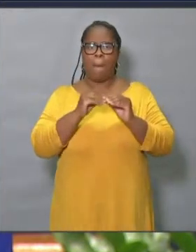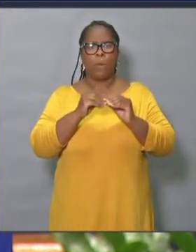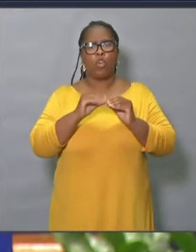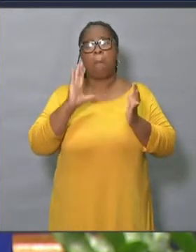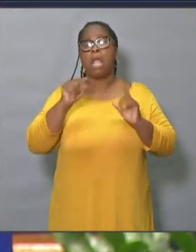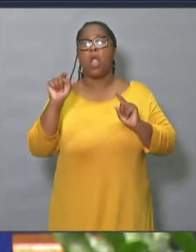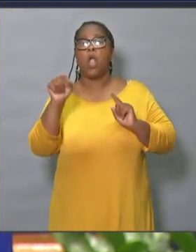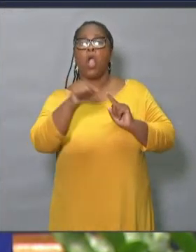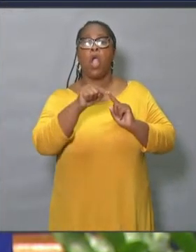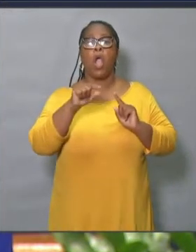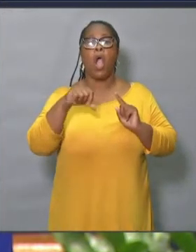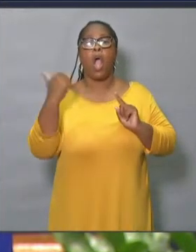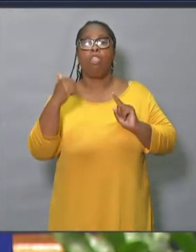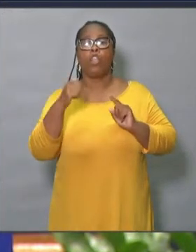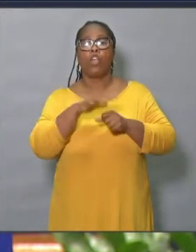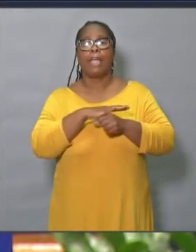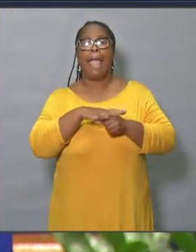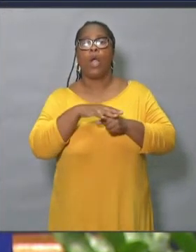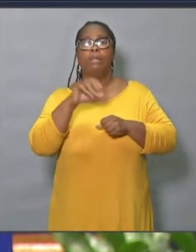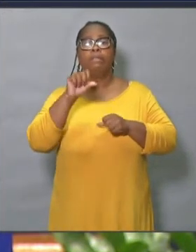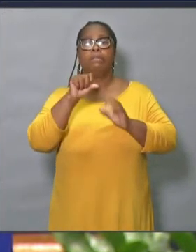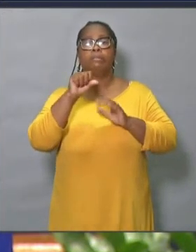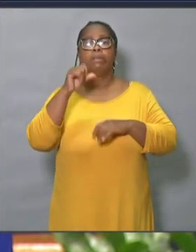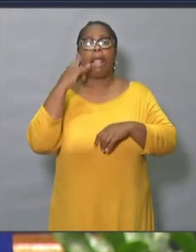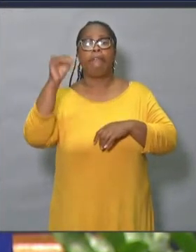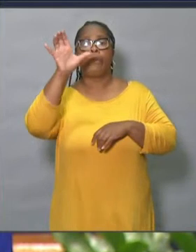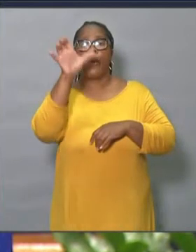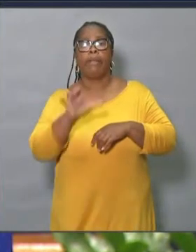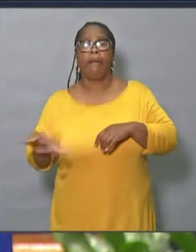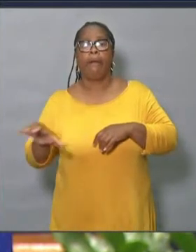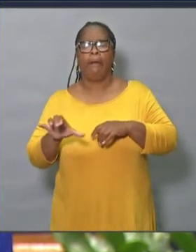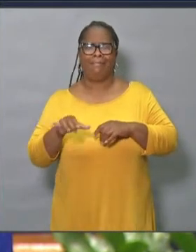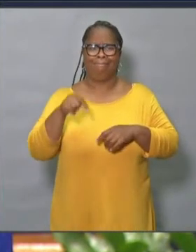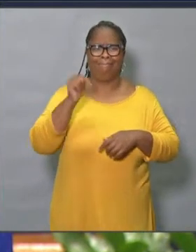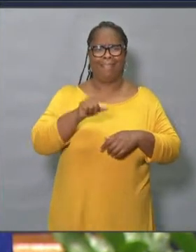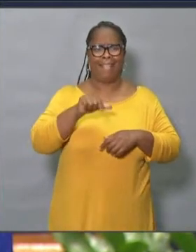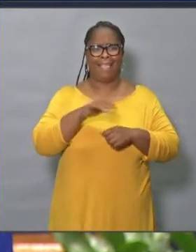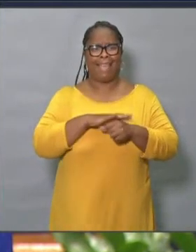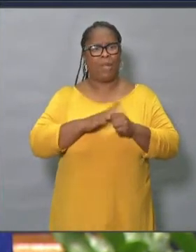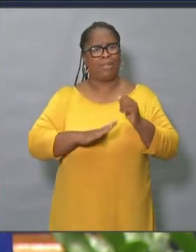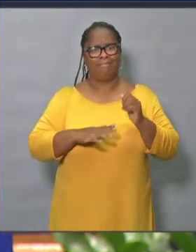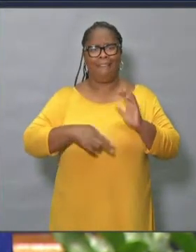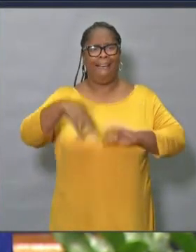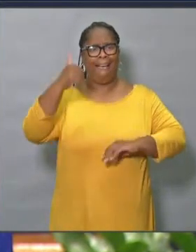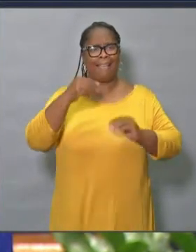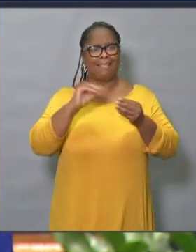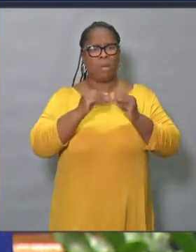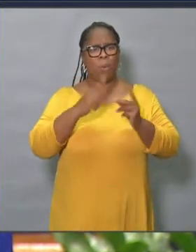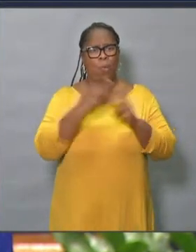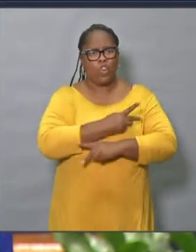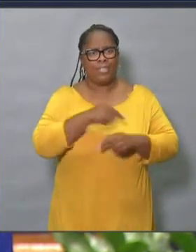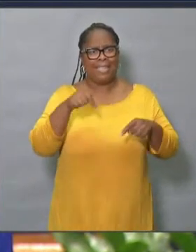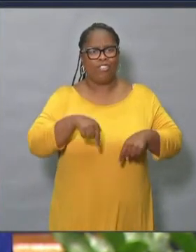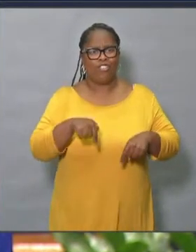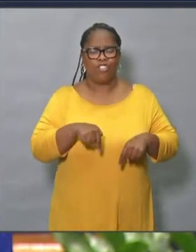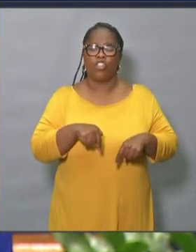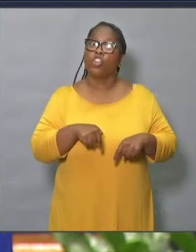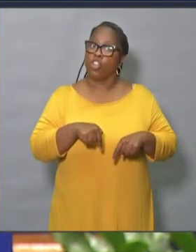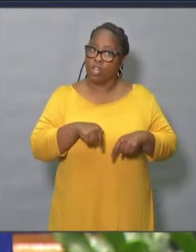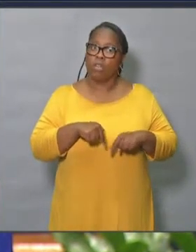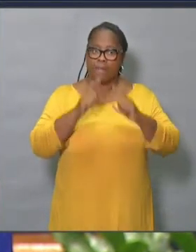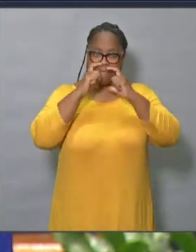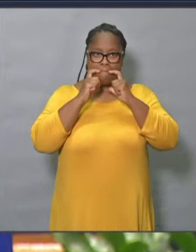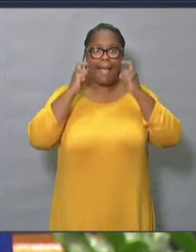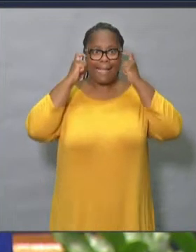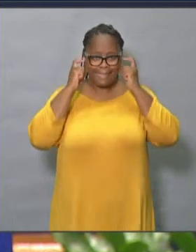across the state. And masking is a really important part of our recovery. So we have, as you noted, we